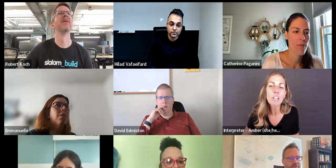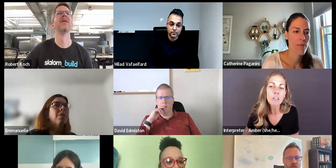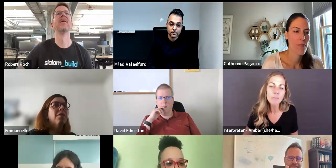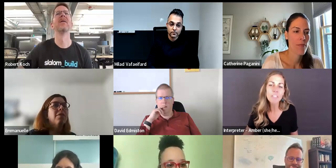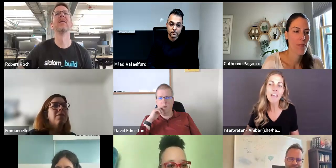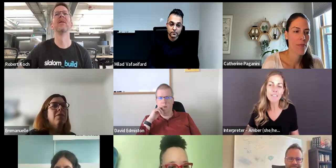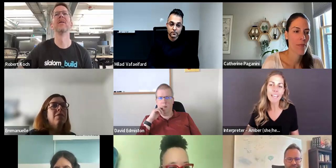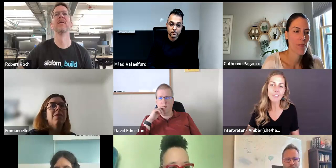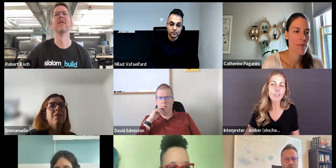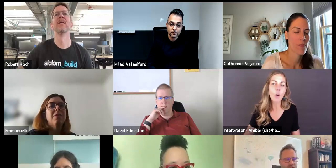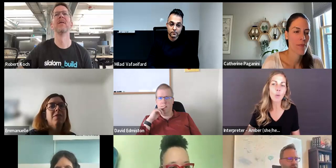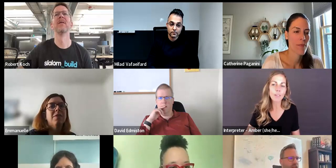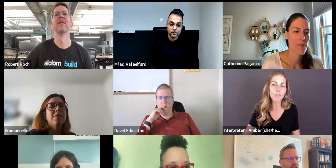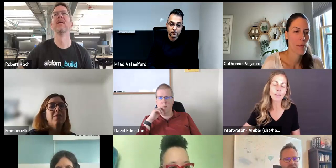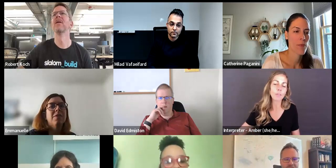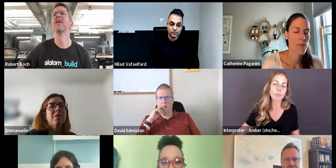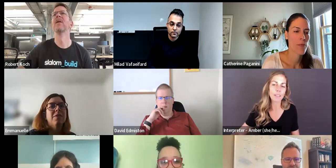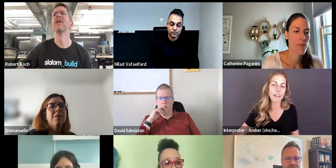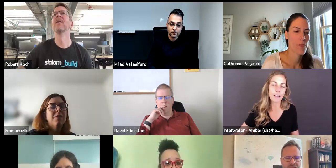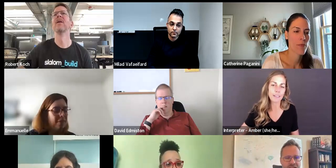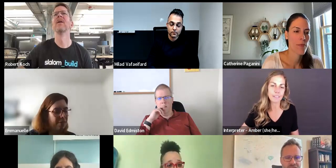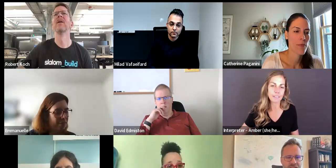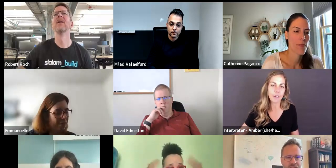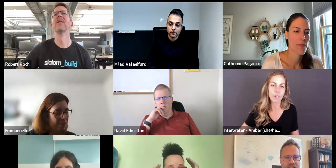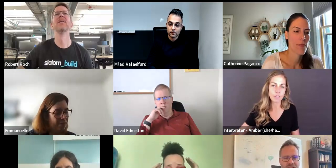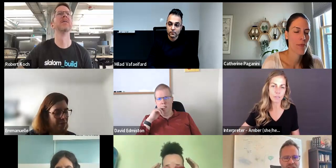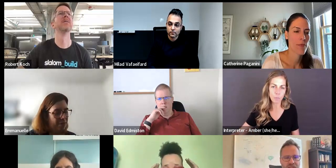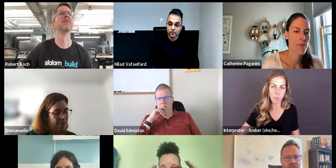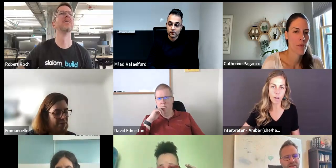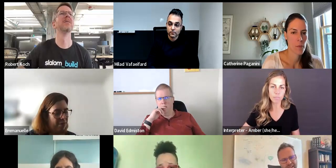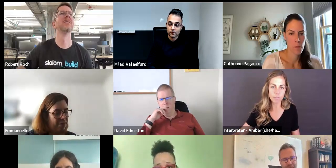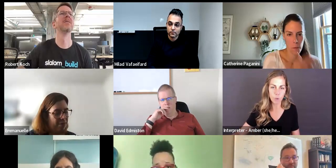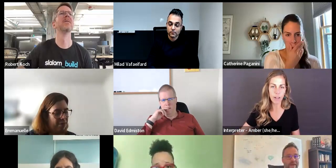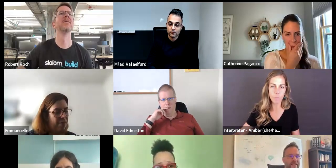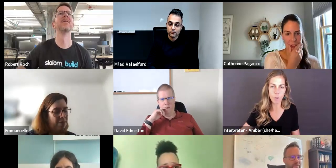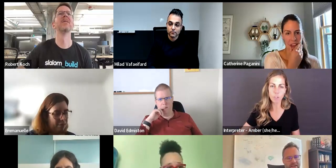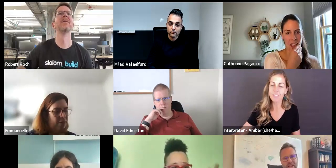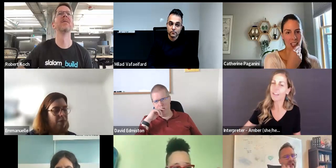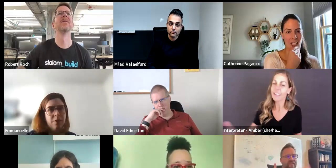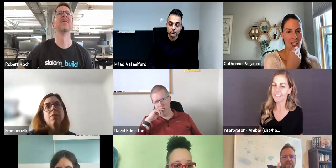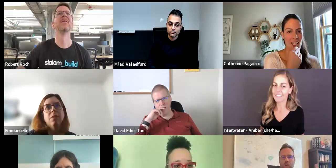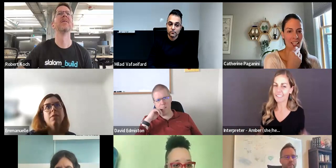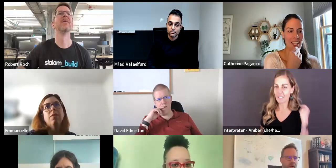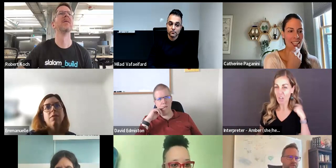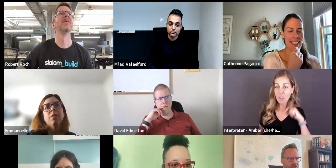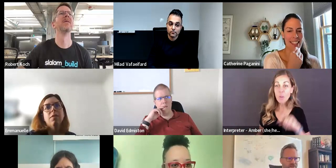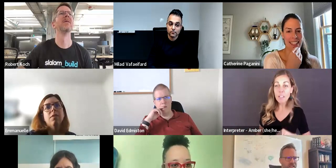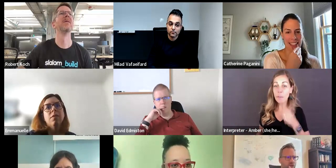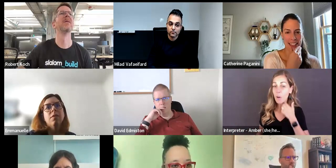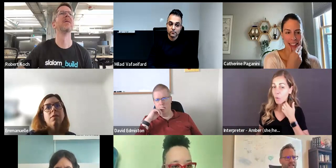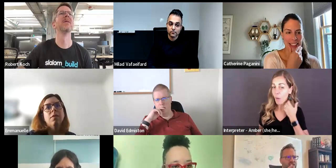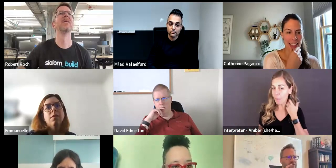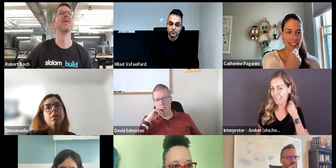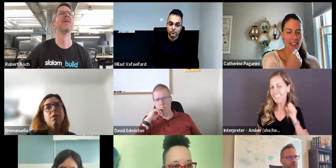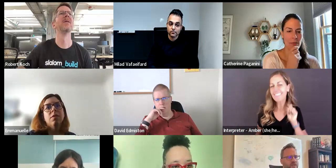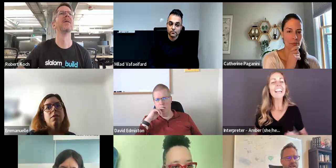there's a lot of them to navigate, so it's really that I need to sit down and look at them more. Destiny says, so a little